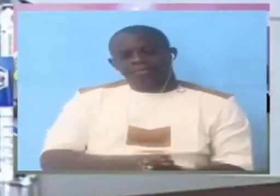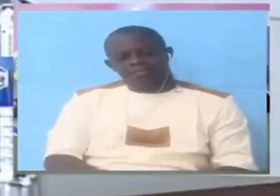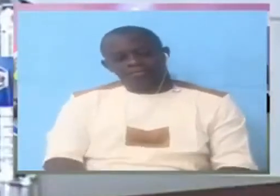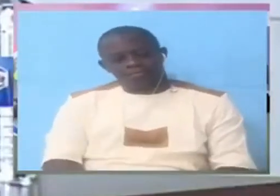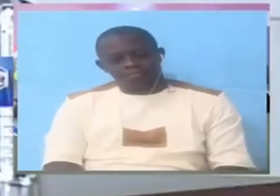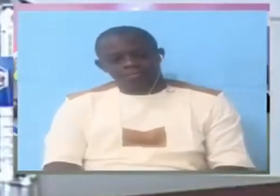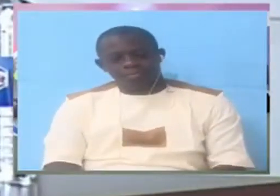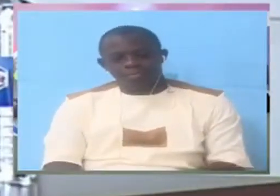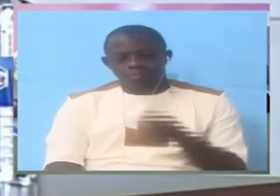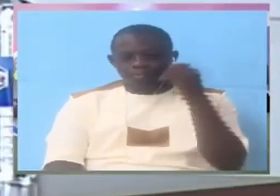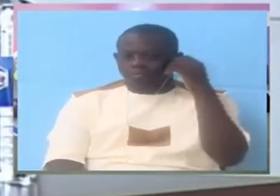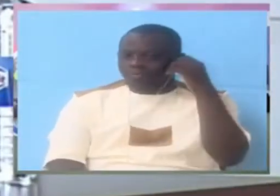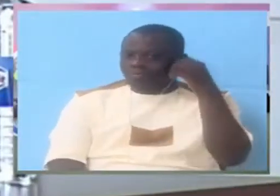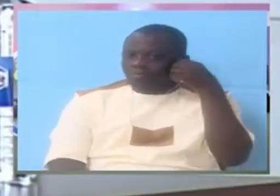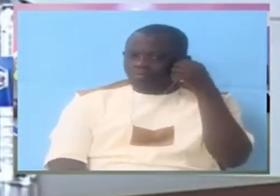I